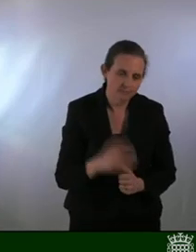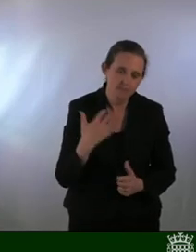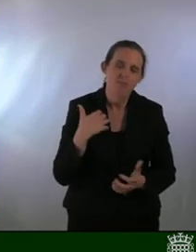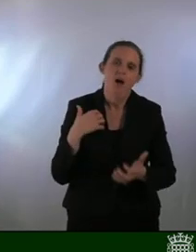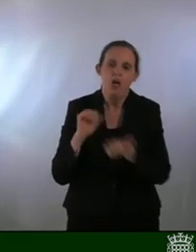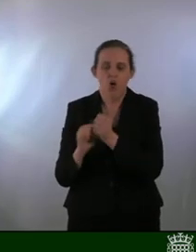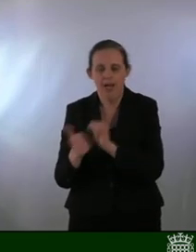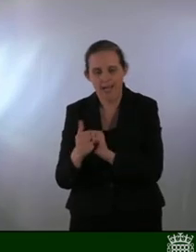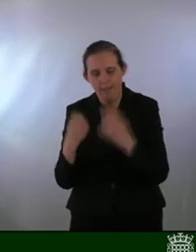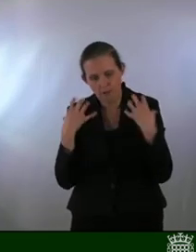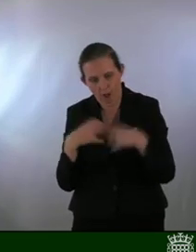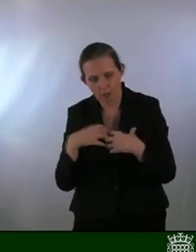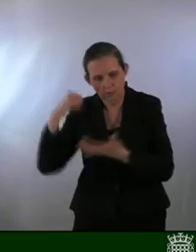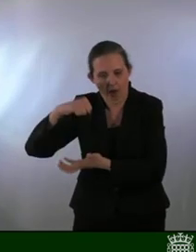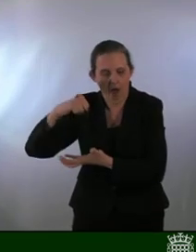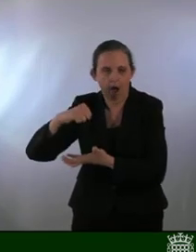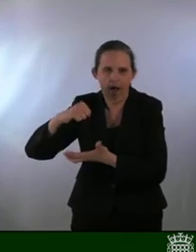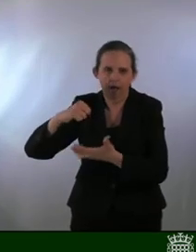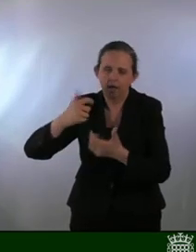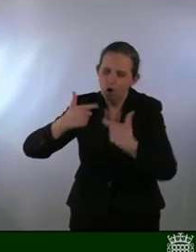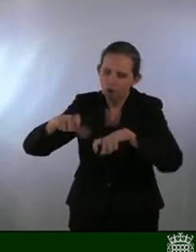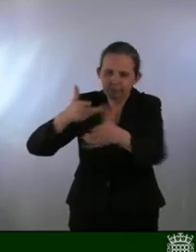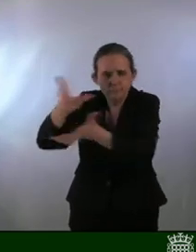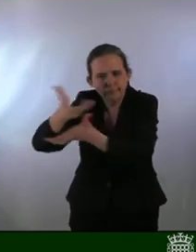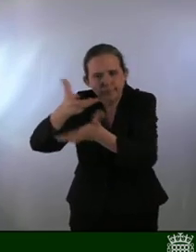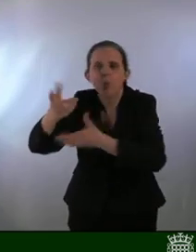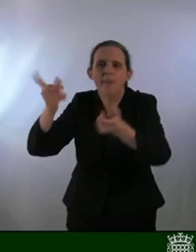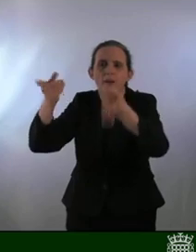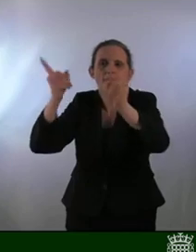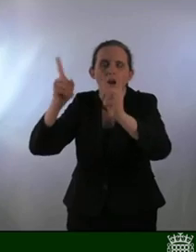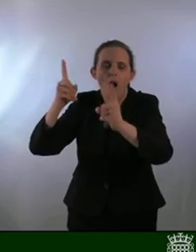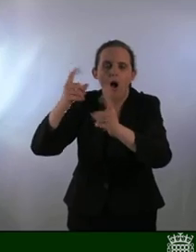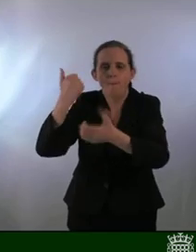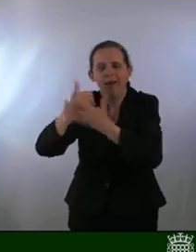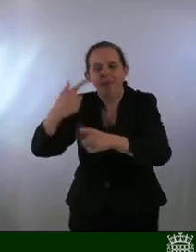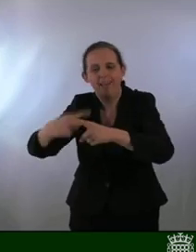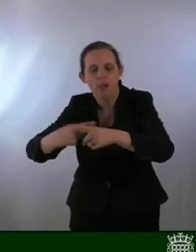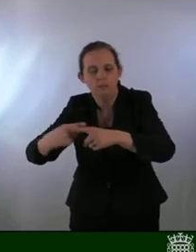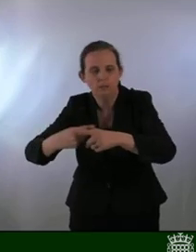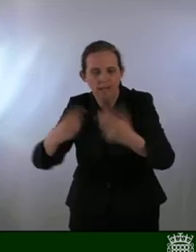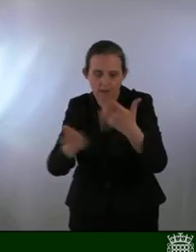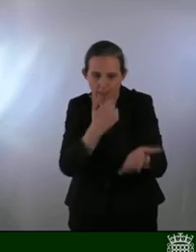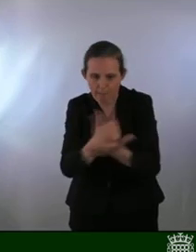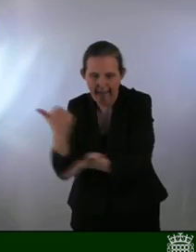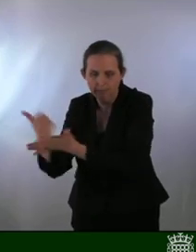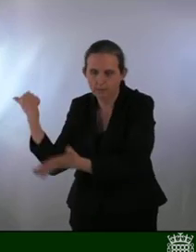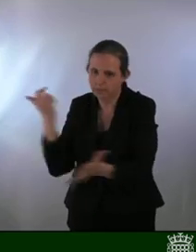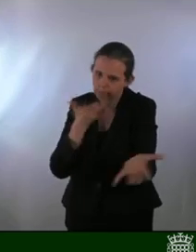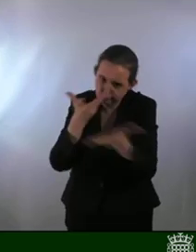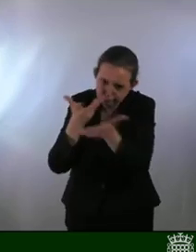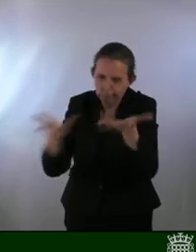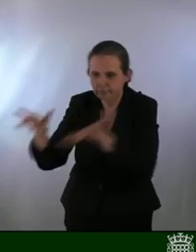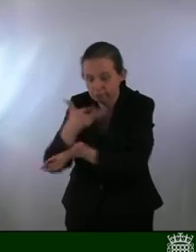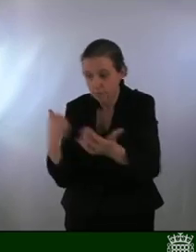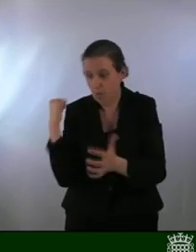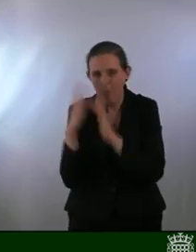Exchequer, is in a constant dialogue with the Governor of the Bank of England and with the banks themselves. There were active discussions